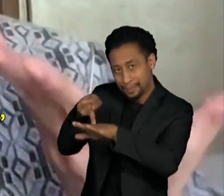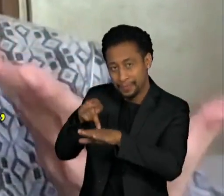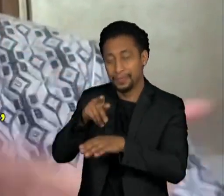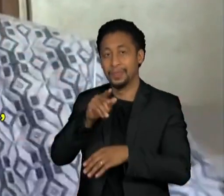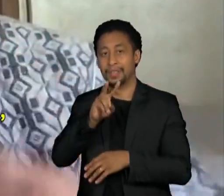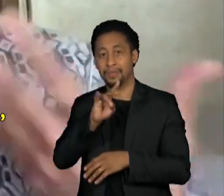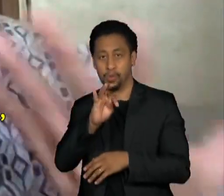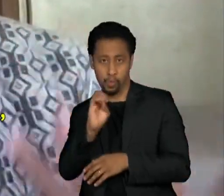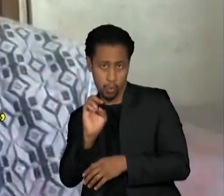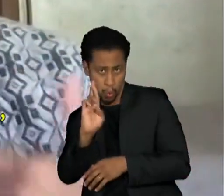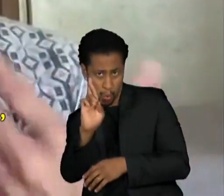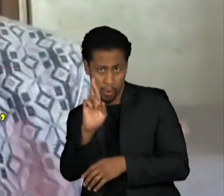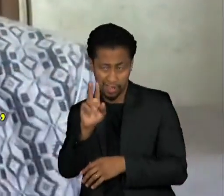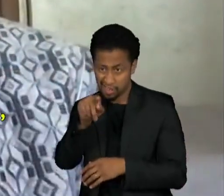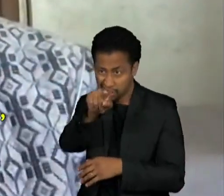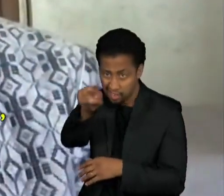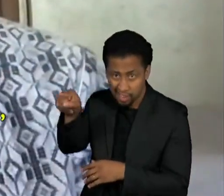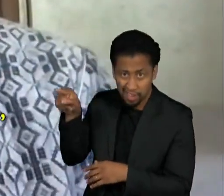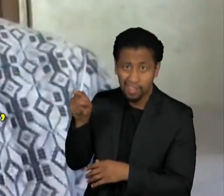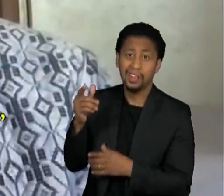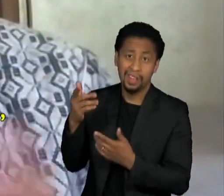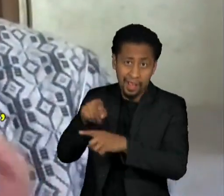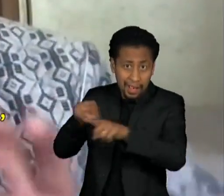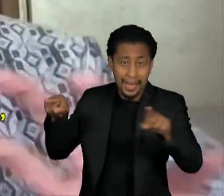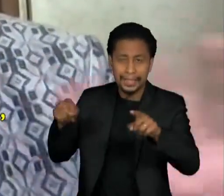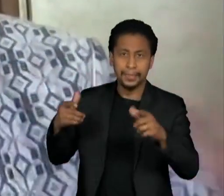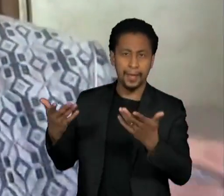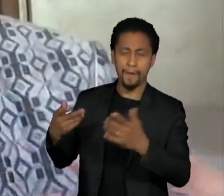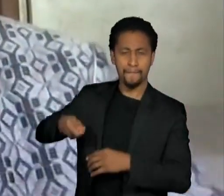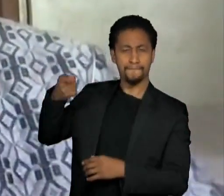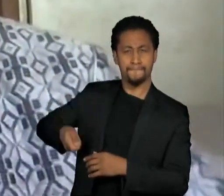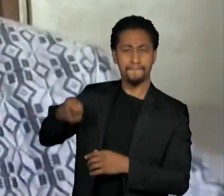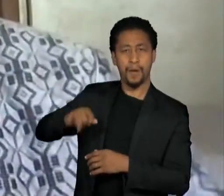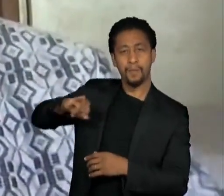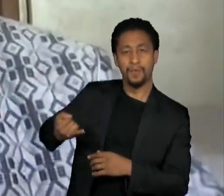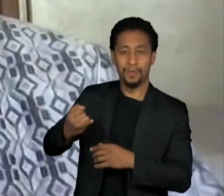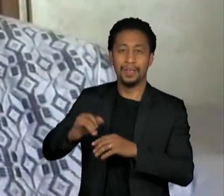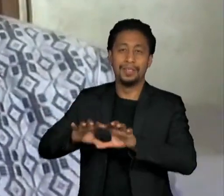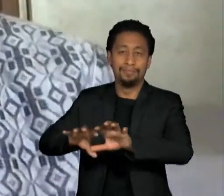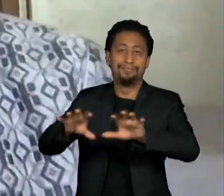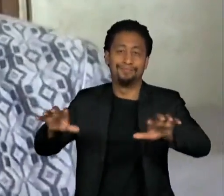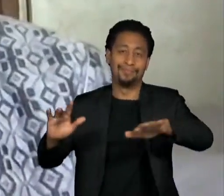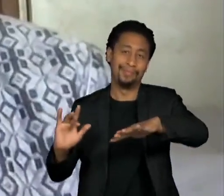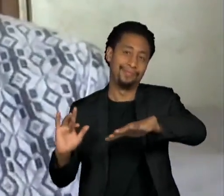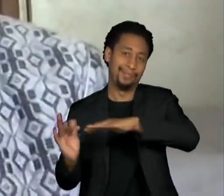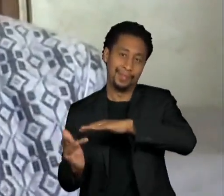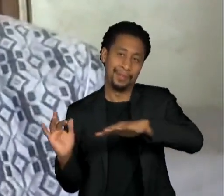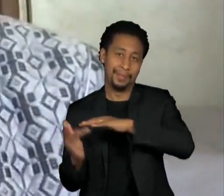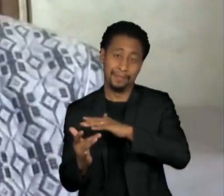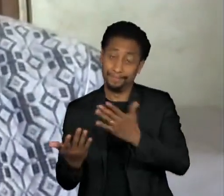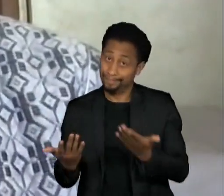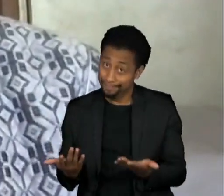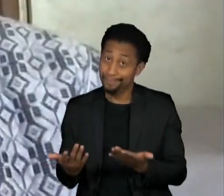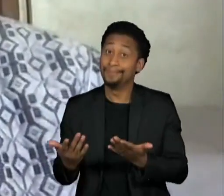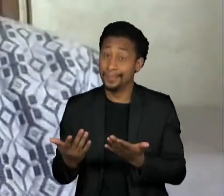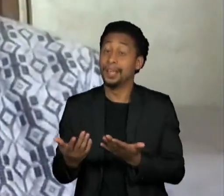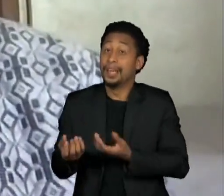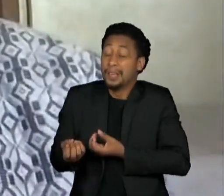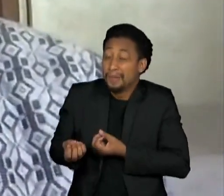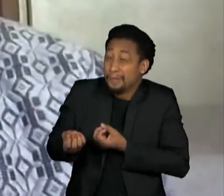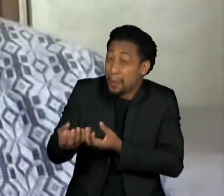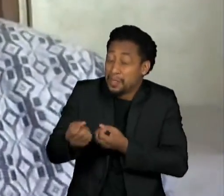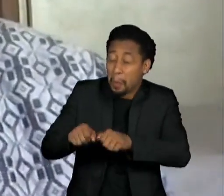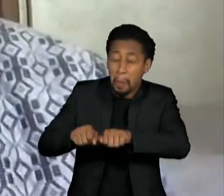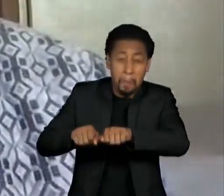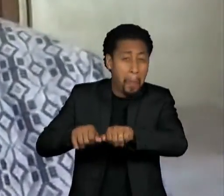illiberal leaders rise up, do well on social media, that there is both their own information